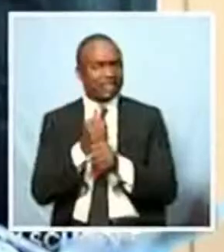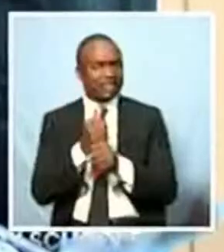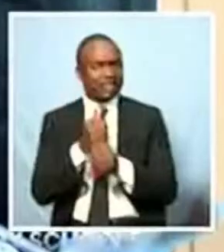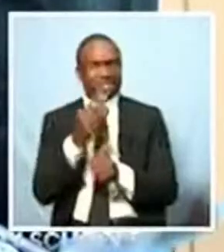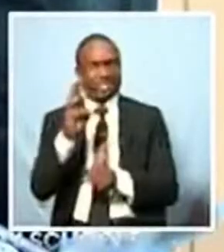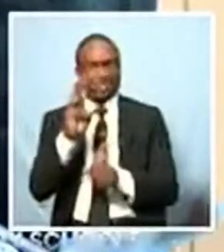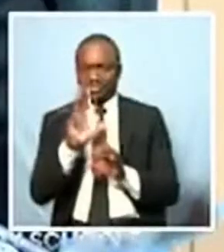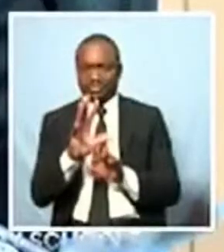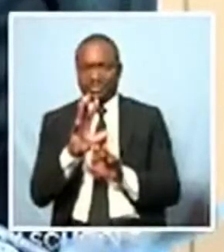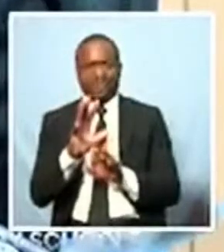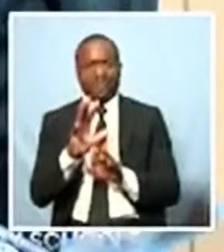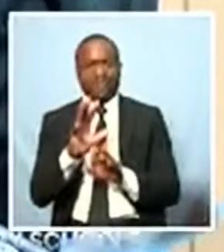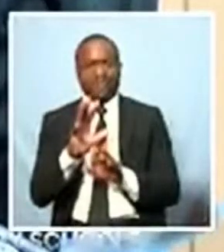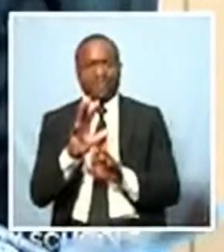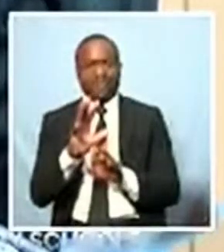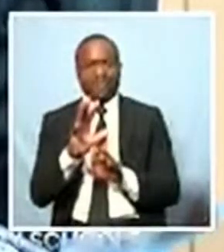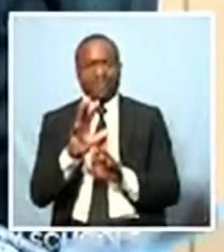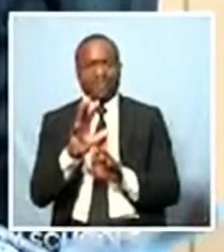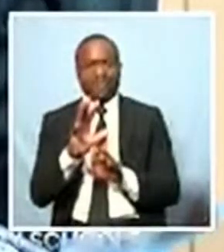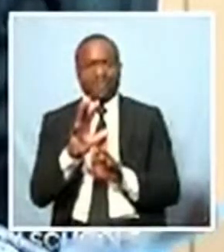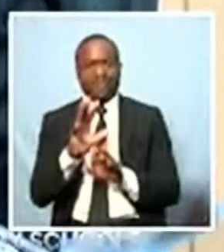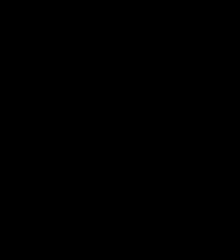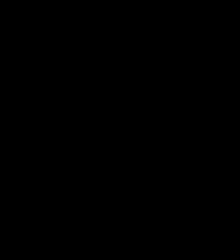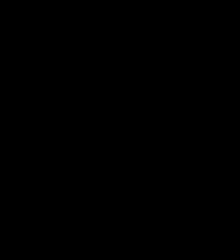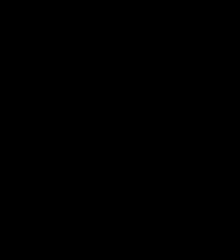grade 3.